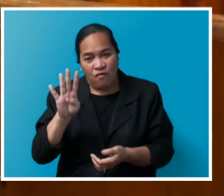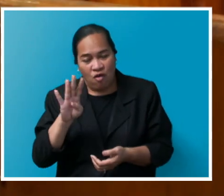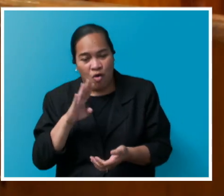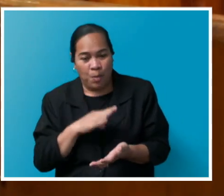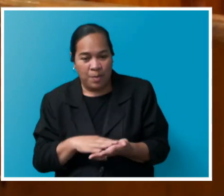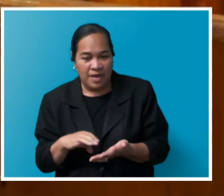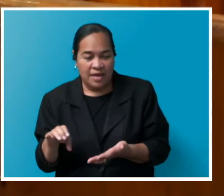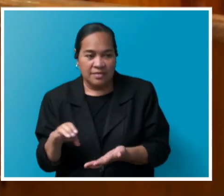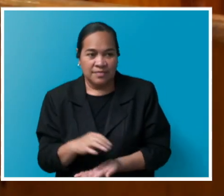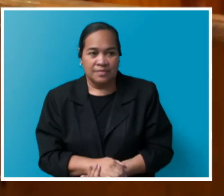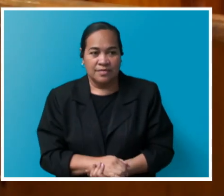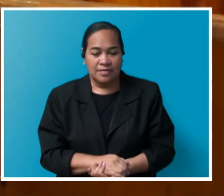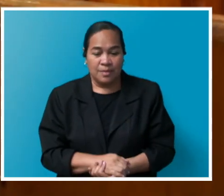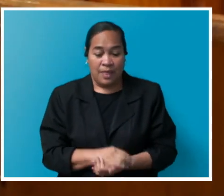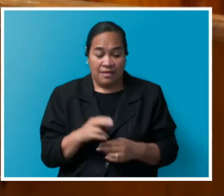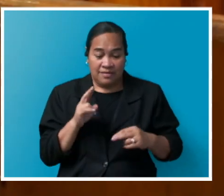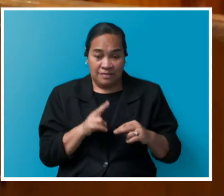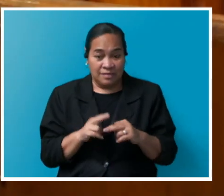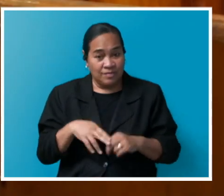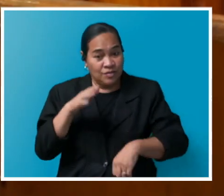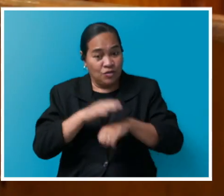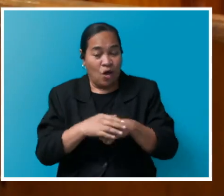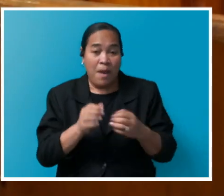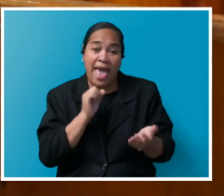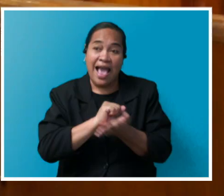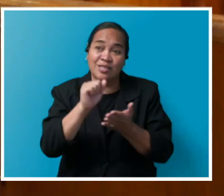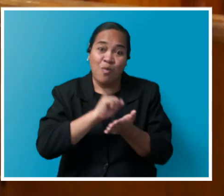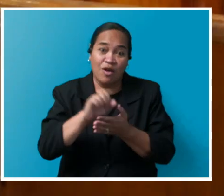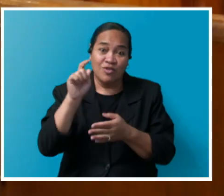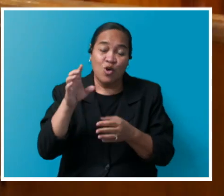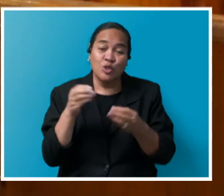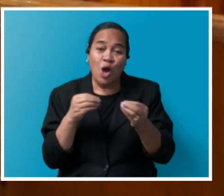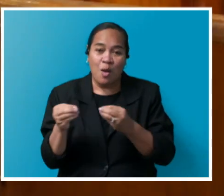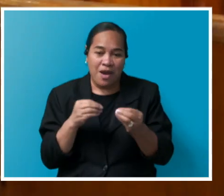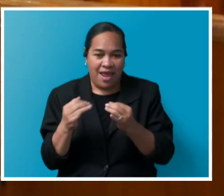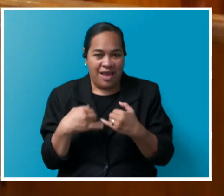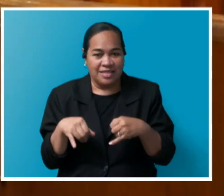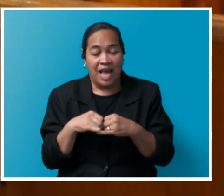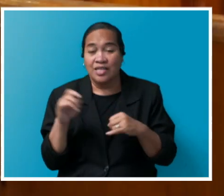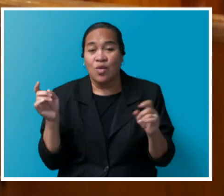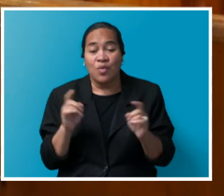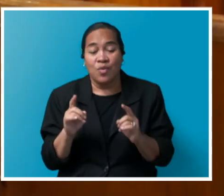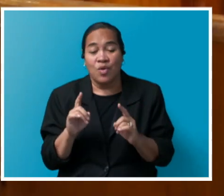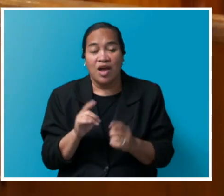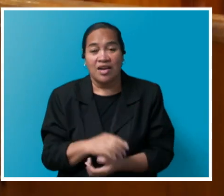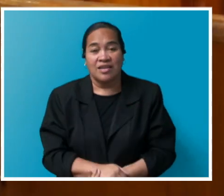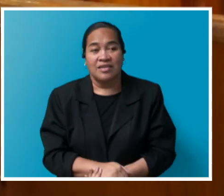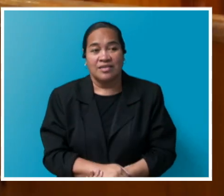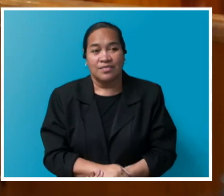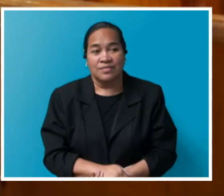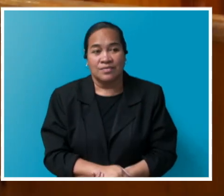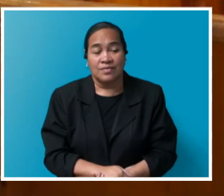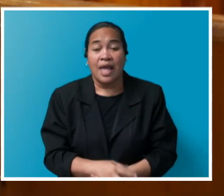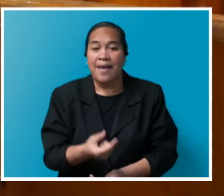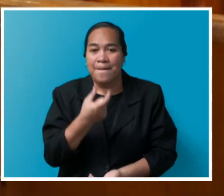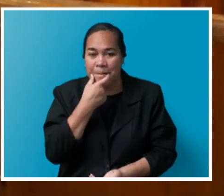25.5 million. Fiji is the top export into the Solomon Islands in 2024 were